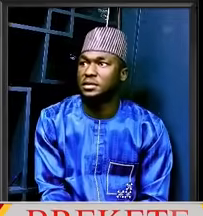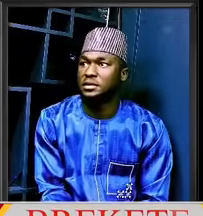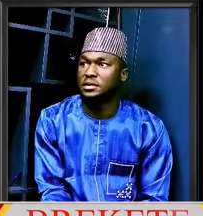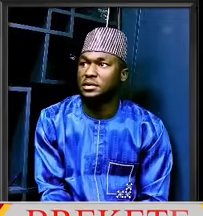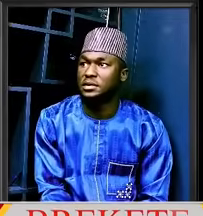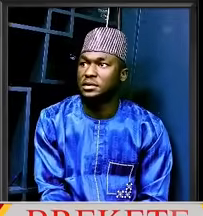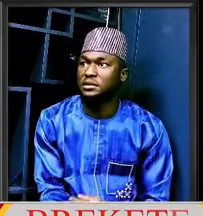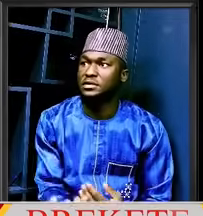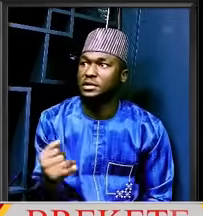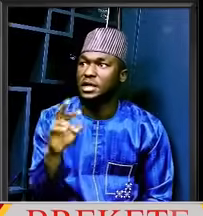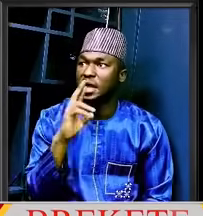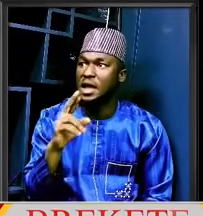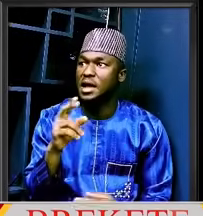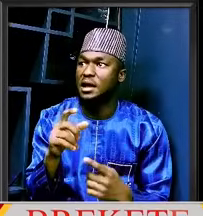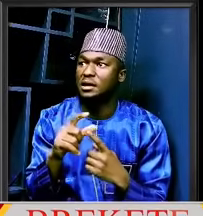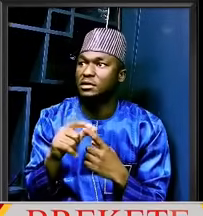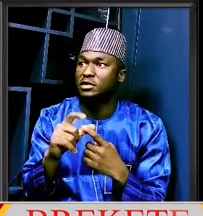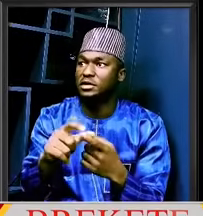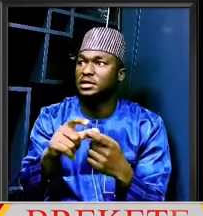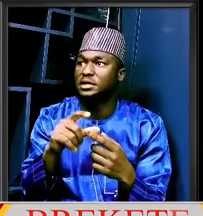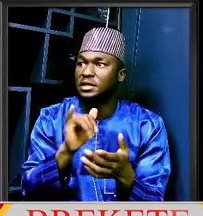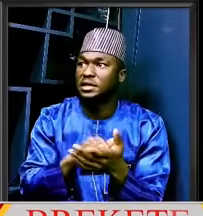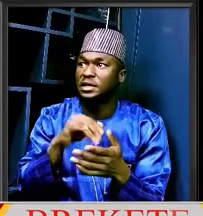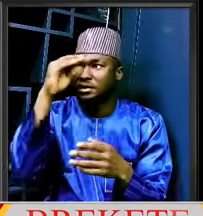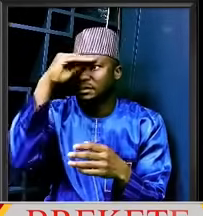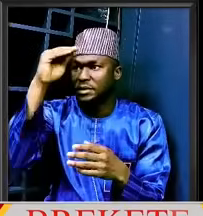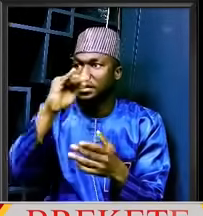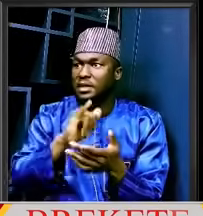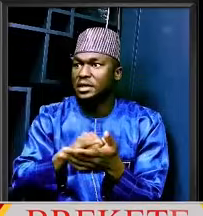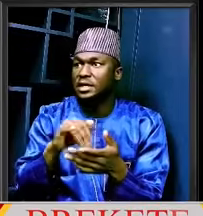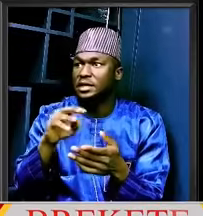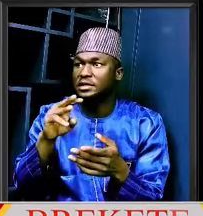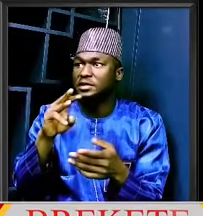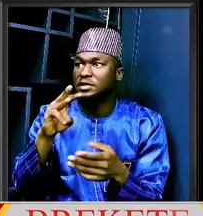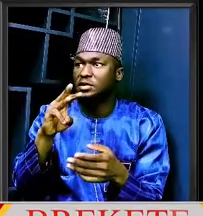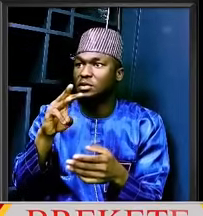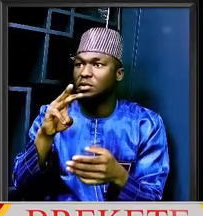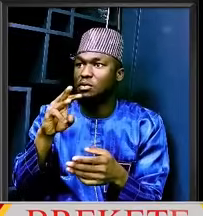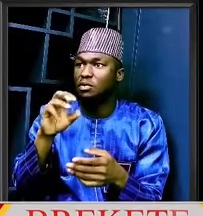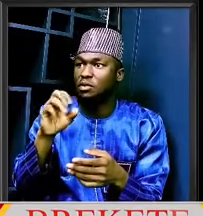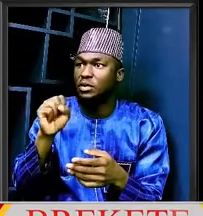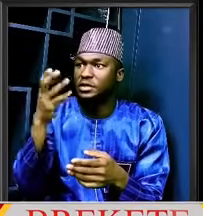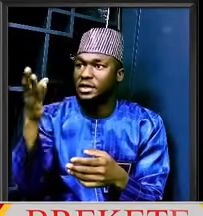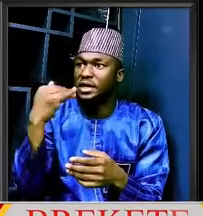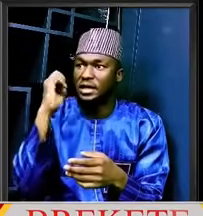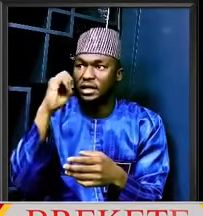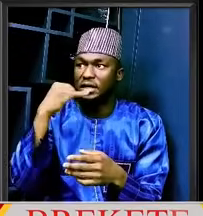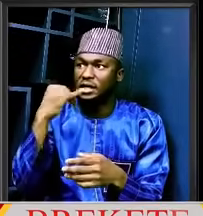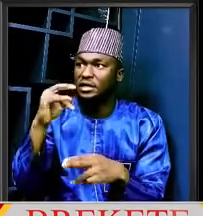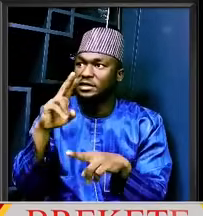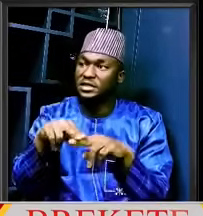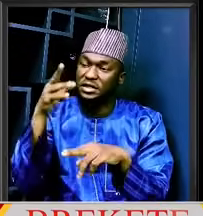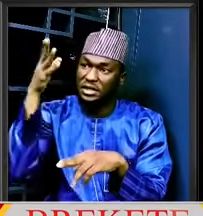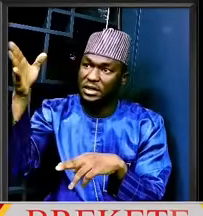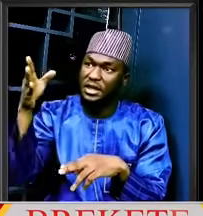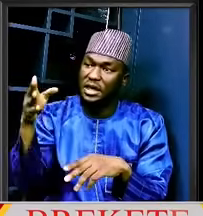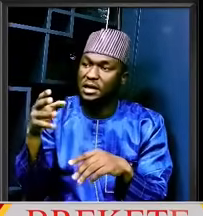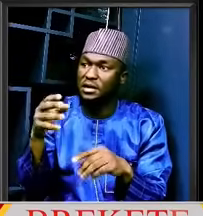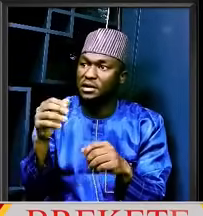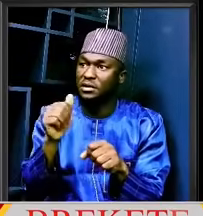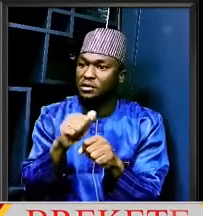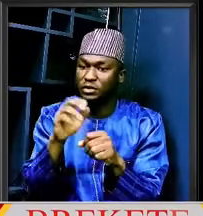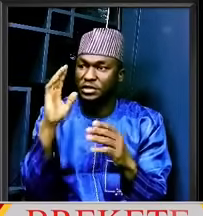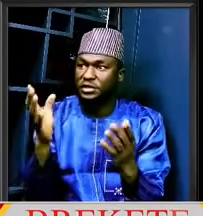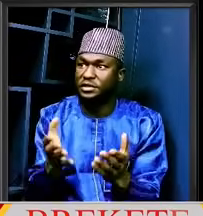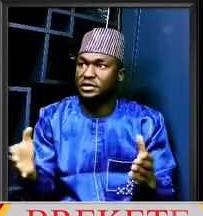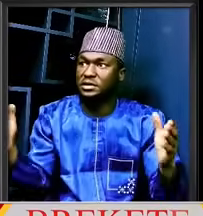So when they were coming, that man and the boy was sitting somewhere on the road. The juju man? Yes, with his calabash and on fire,